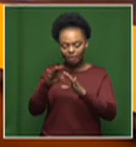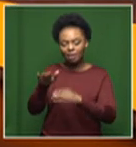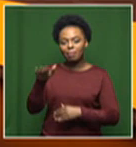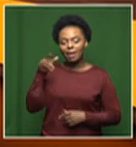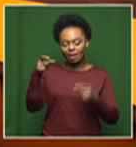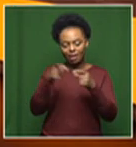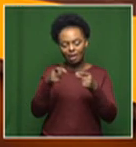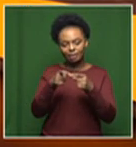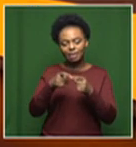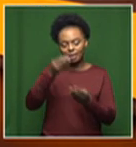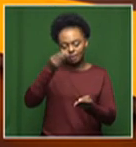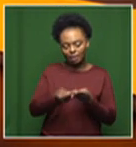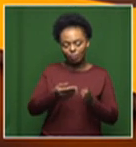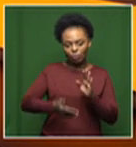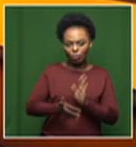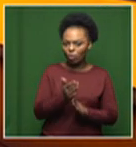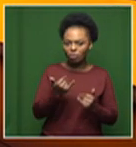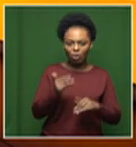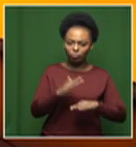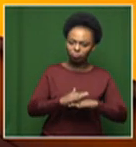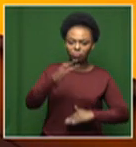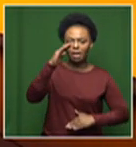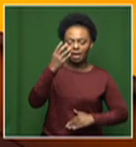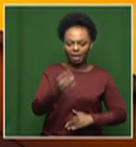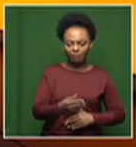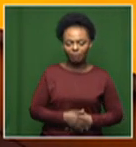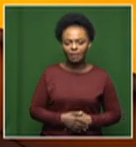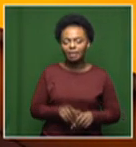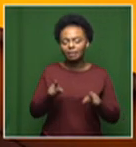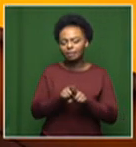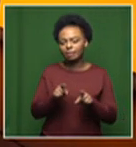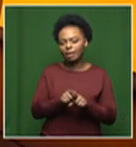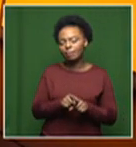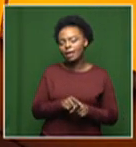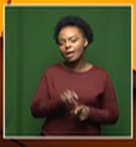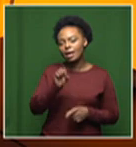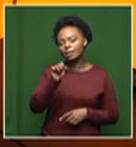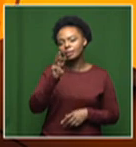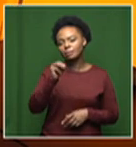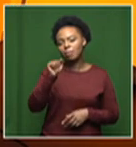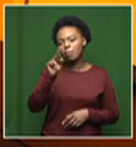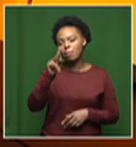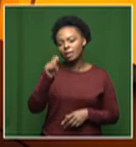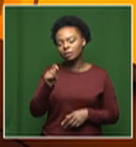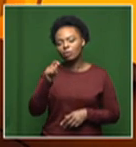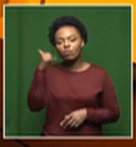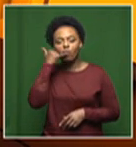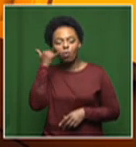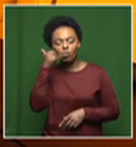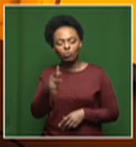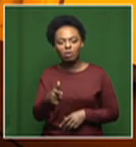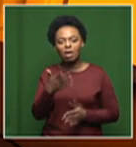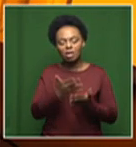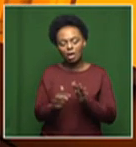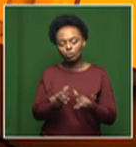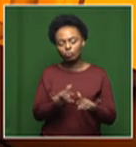go functionality actually goes further. It also applies to smartwatches and smartphones. So for consumers that have, for example, downloaded